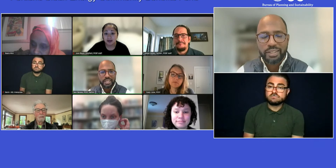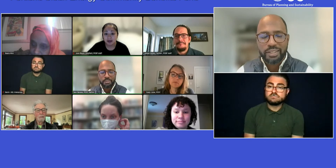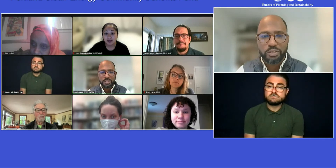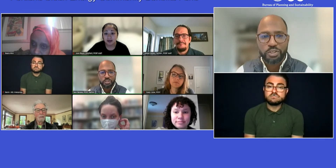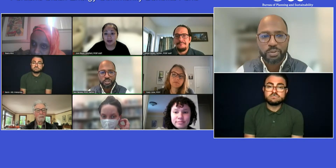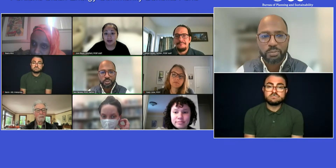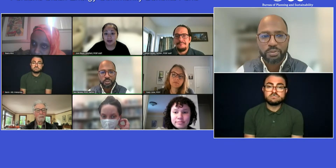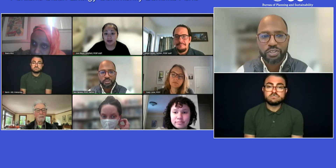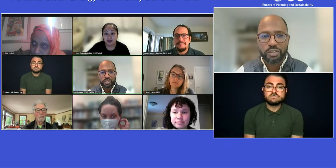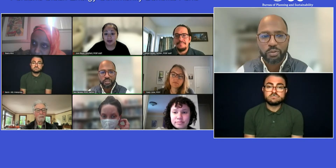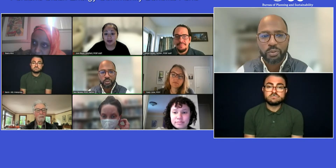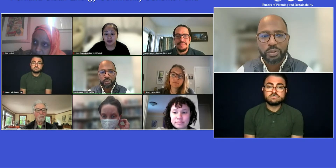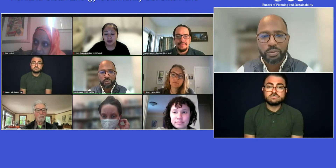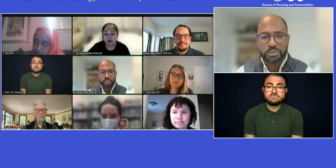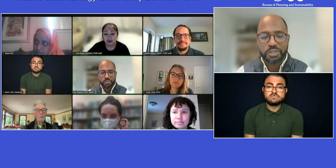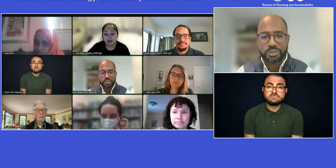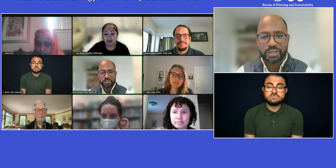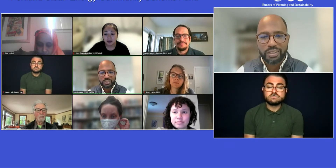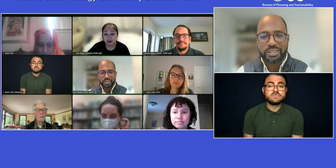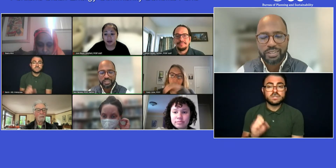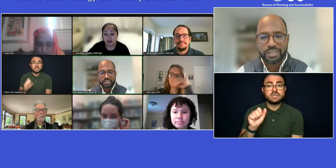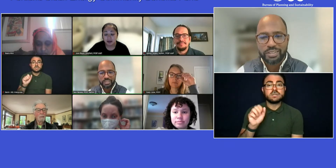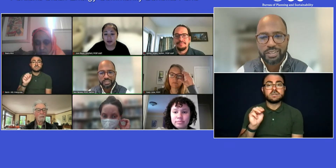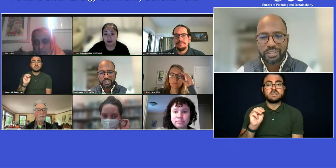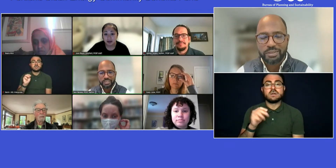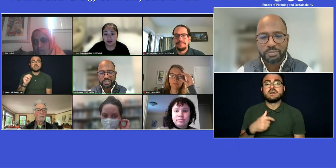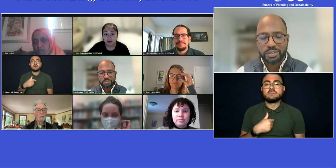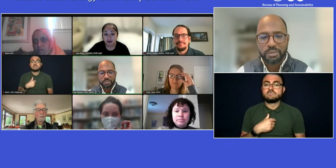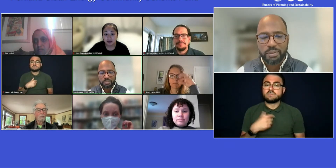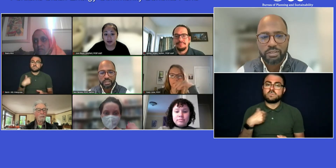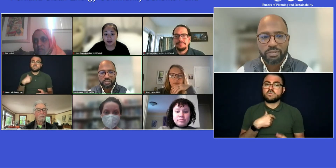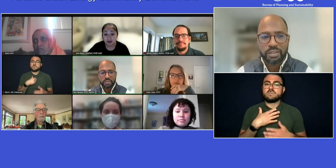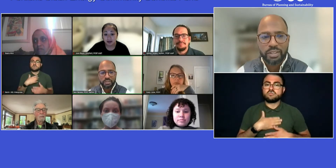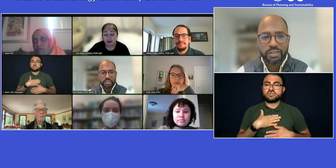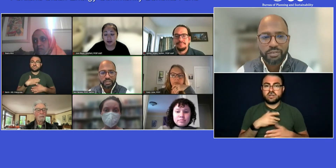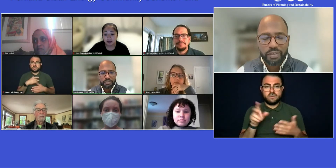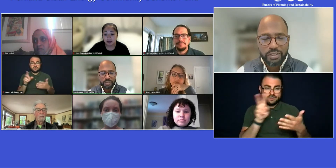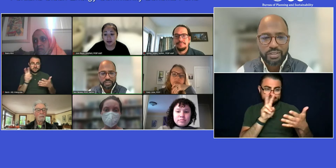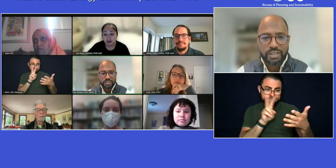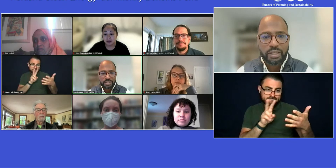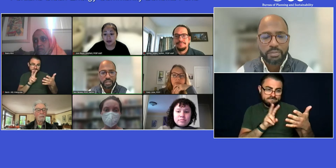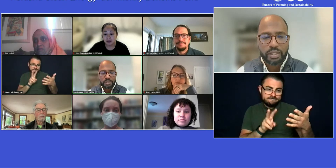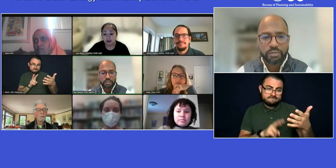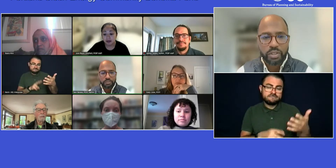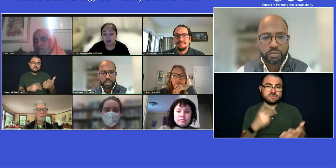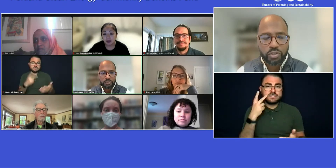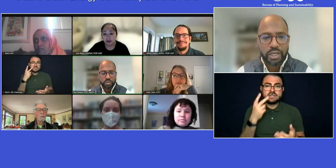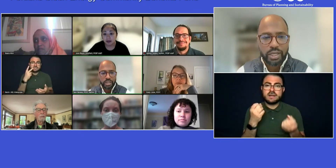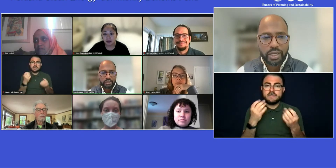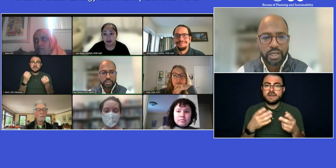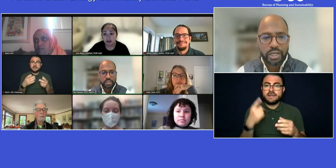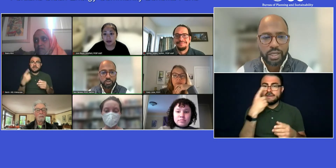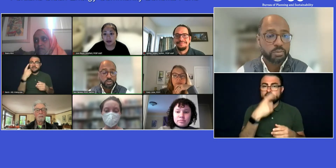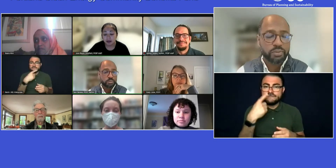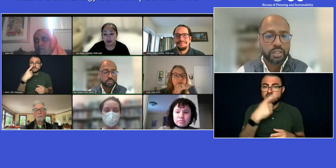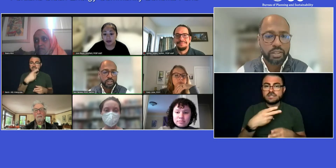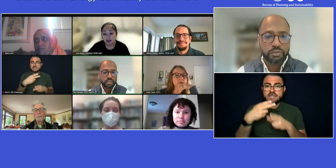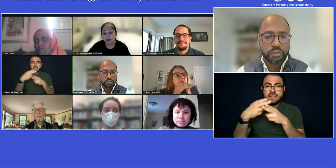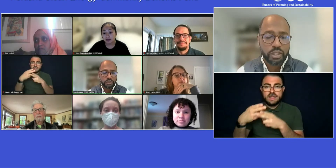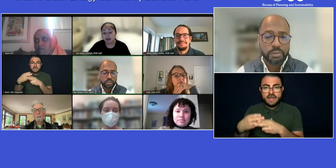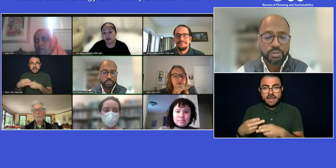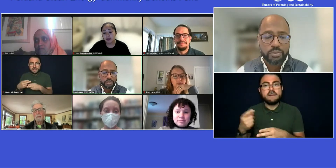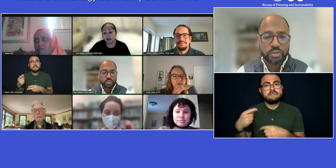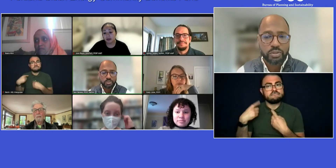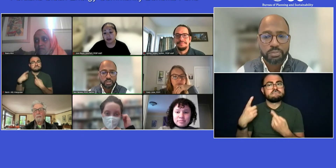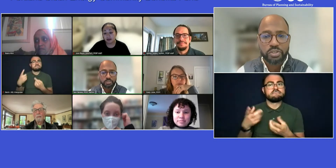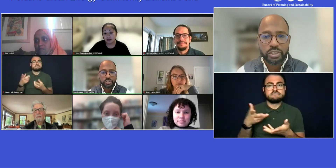There's been a lot that's happened here. Just want to appreciate everyone. As we screened the list and saw some of the many faces, names that have tracked and engaged with us and